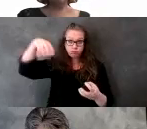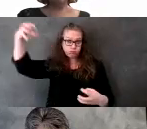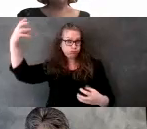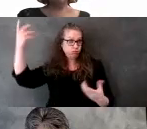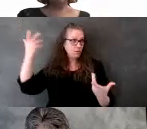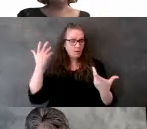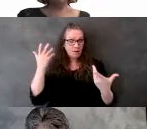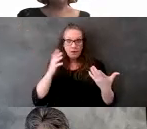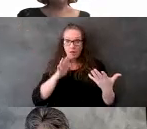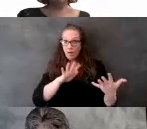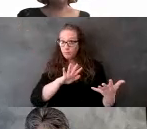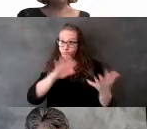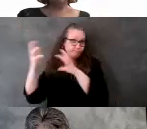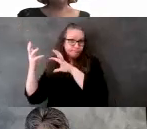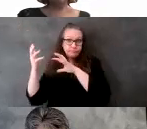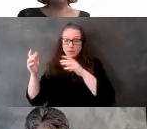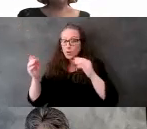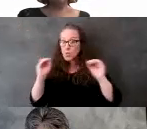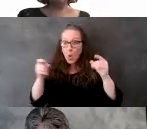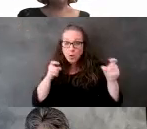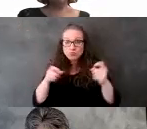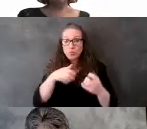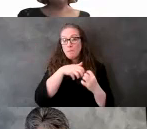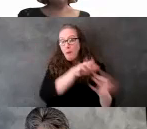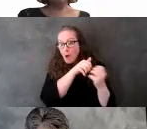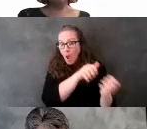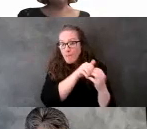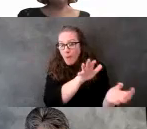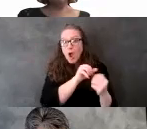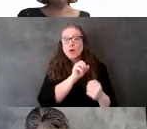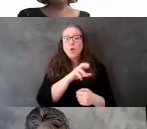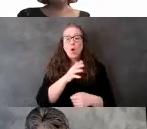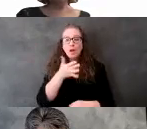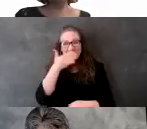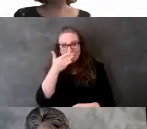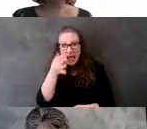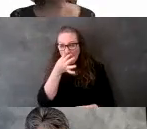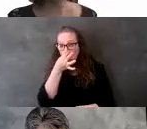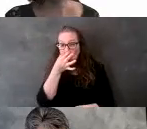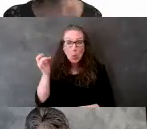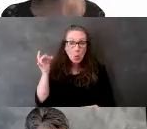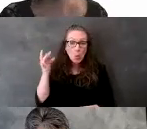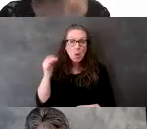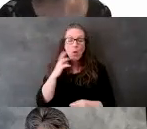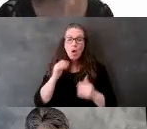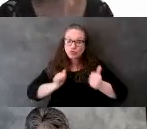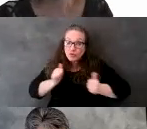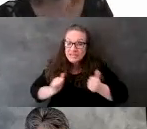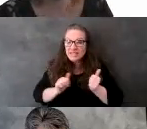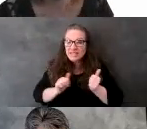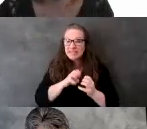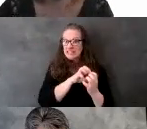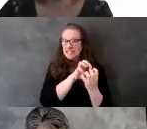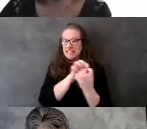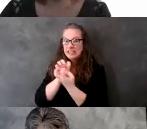disruptive behavior, like barking or odor or being aggressive, that kind of thing,